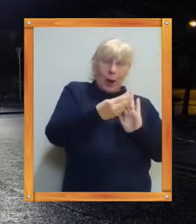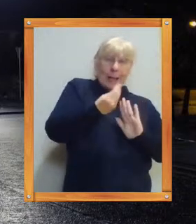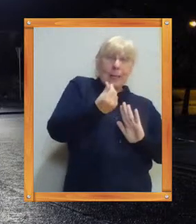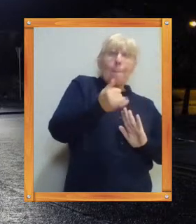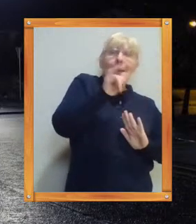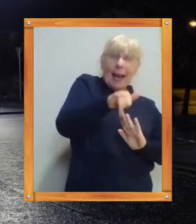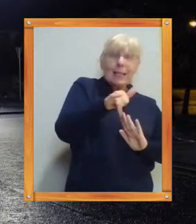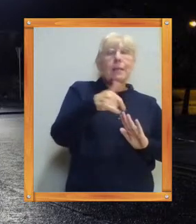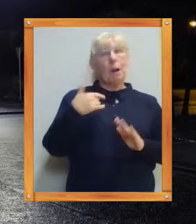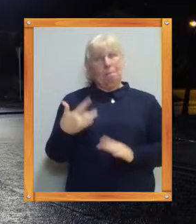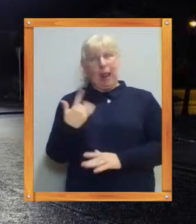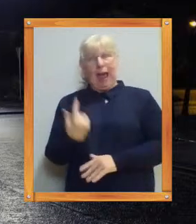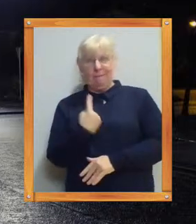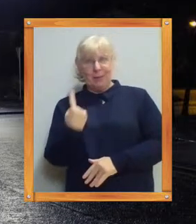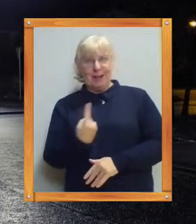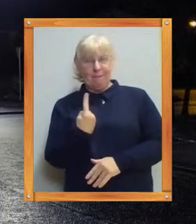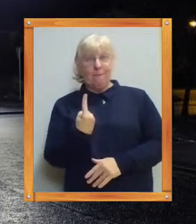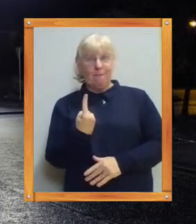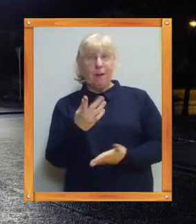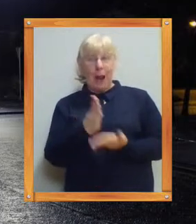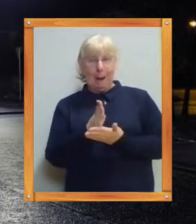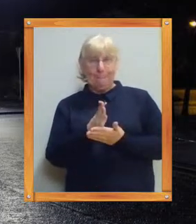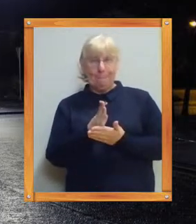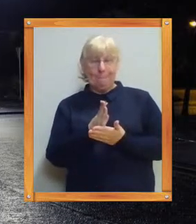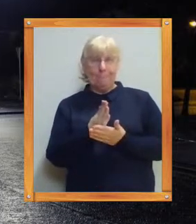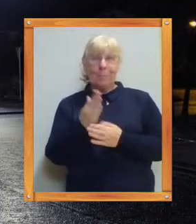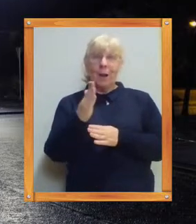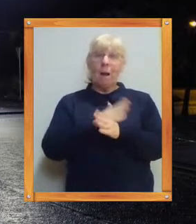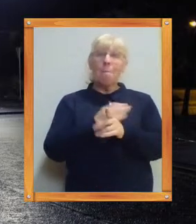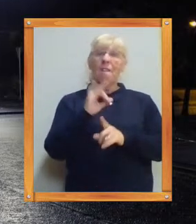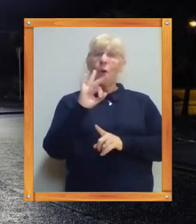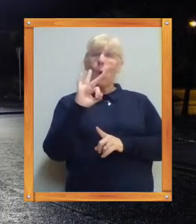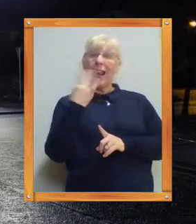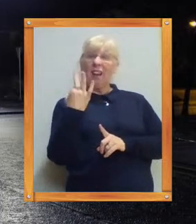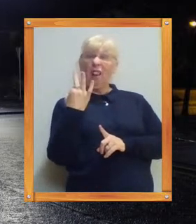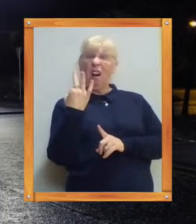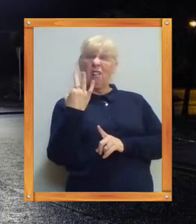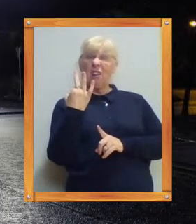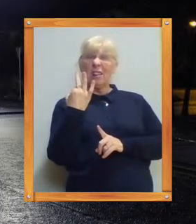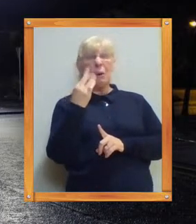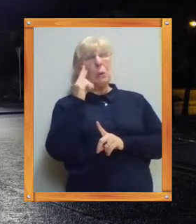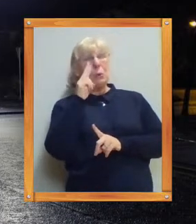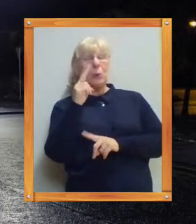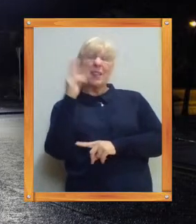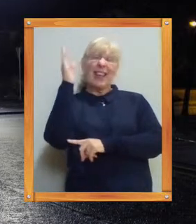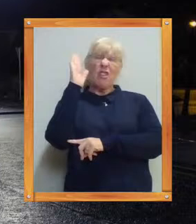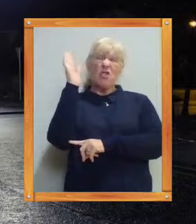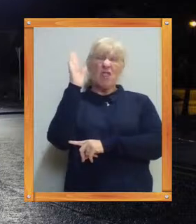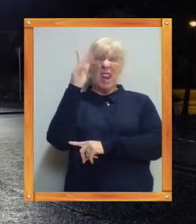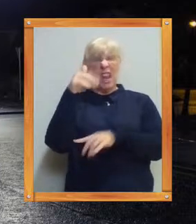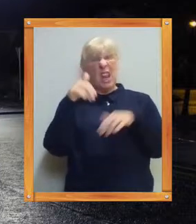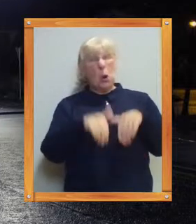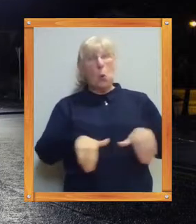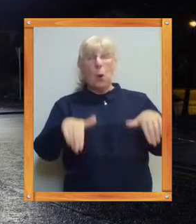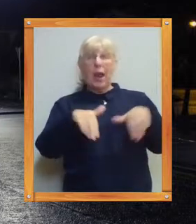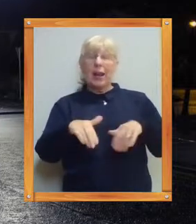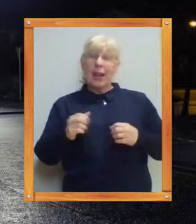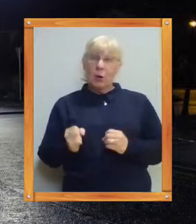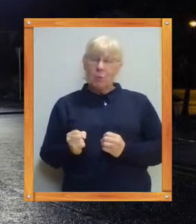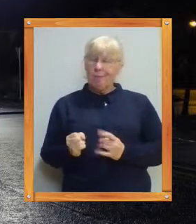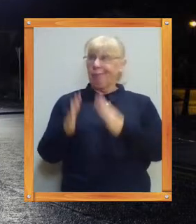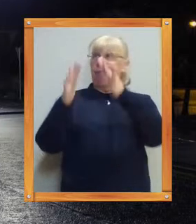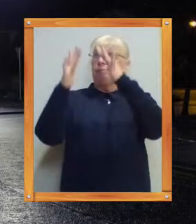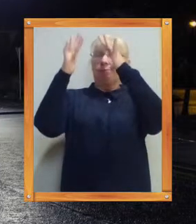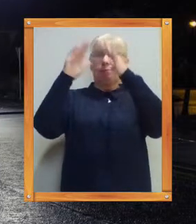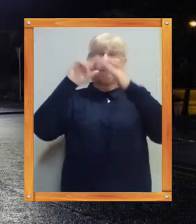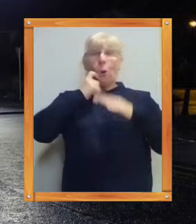o'clock. By the time 8 o'clock comes round, the tree there on Moores Lane tonight, you can see, waiting to be illuminated, will be switched on, and that will mark